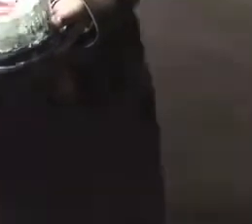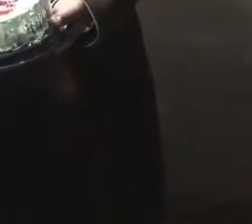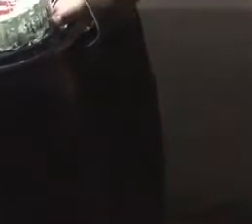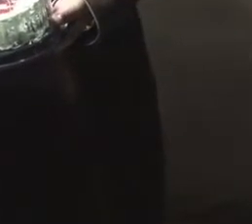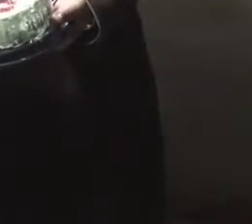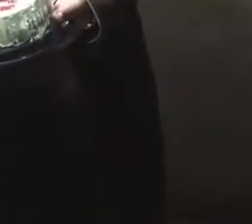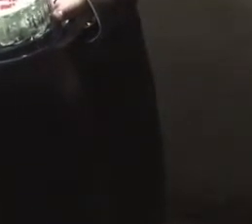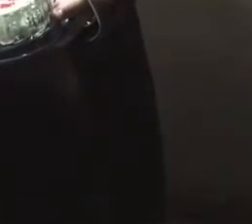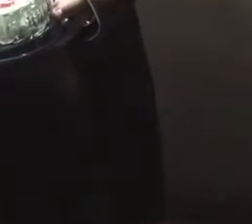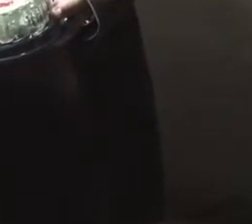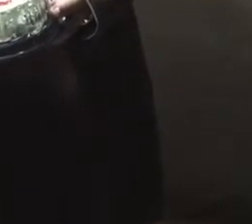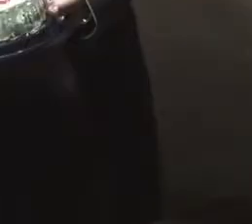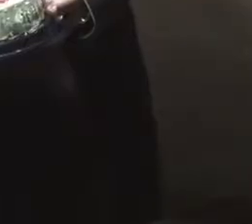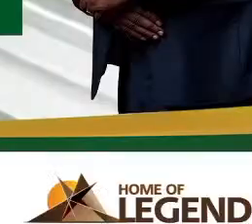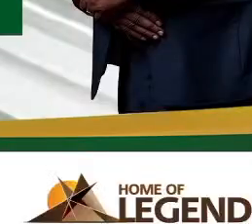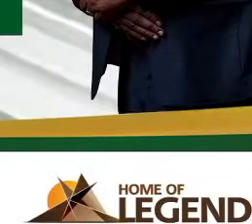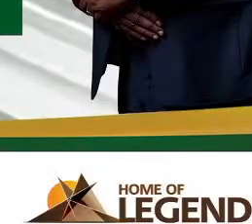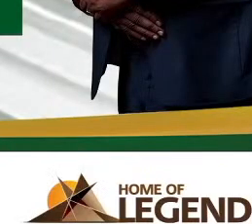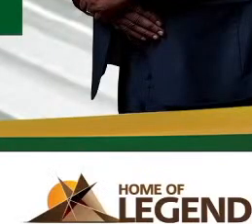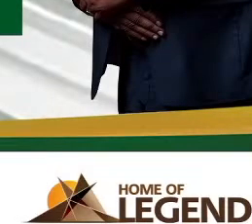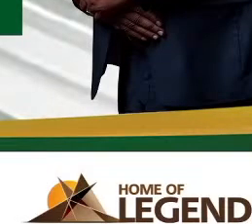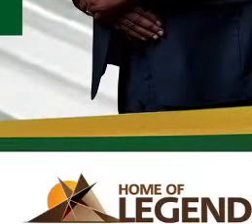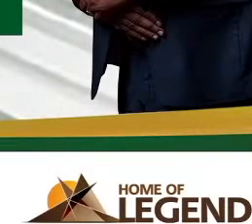Saka Eastern Cape esifunayo.